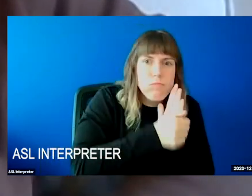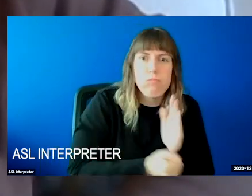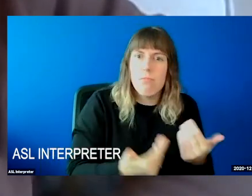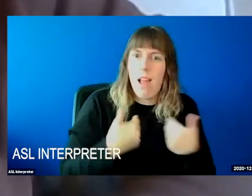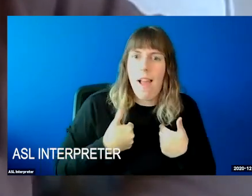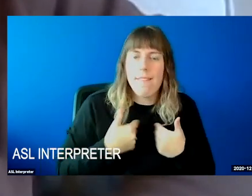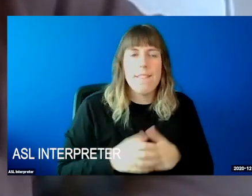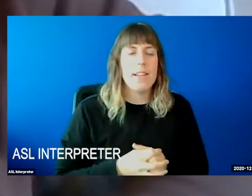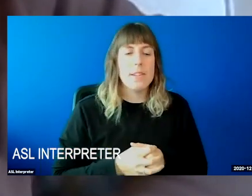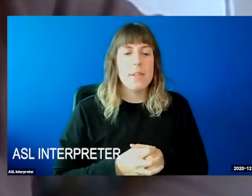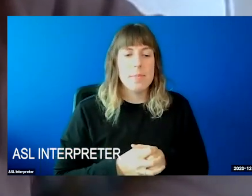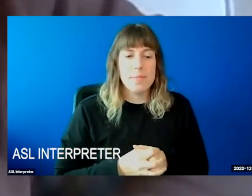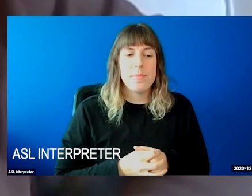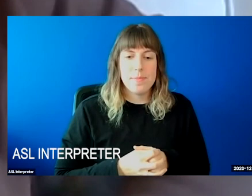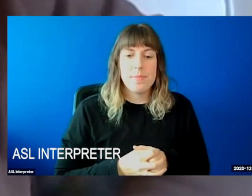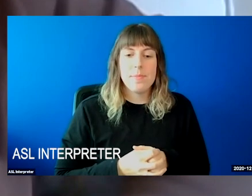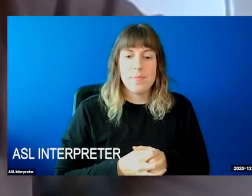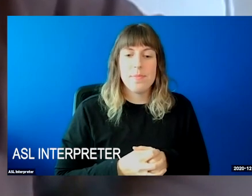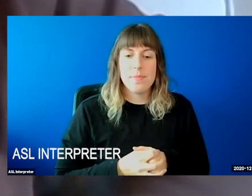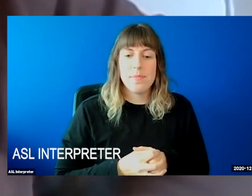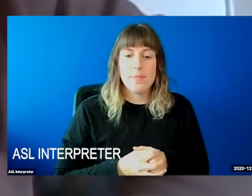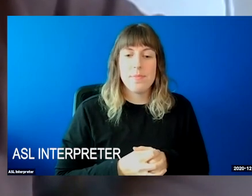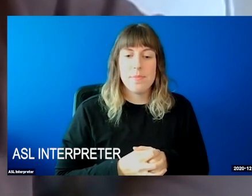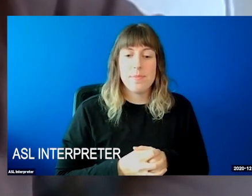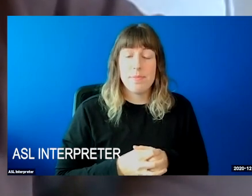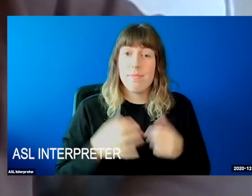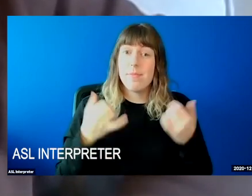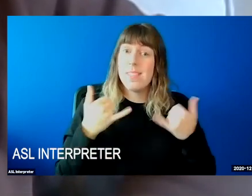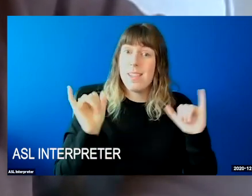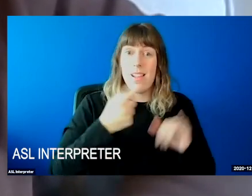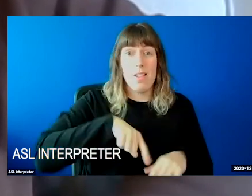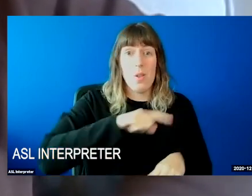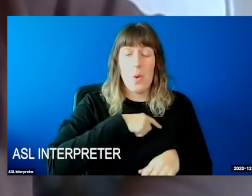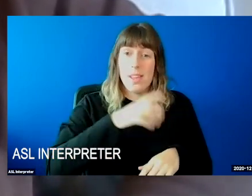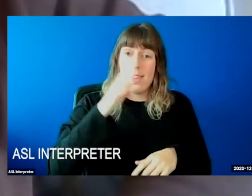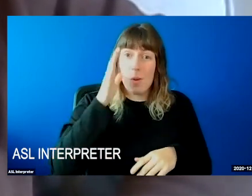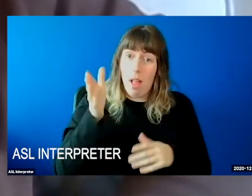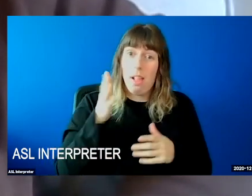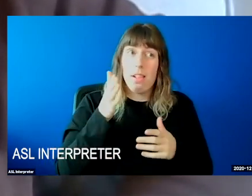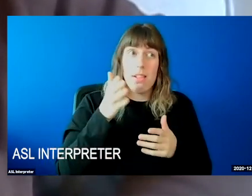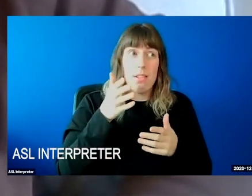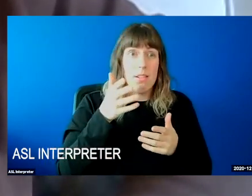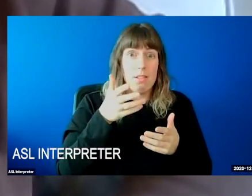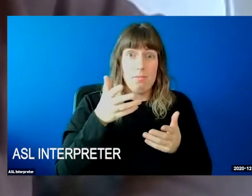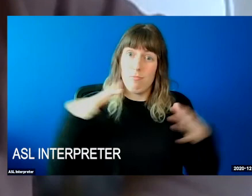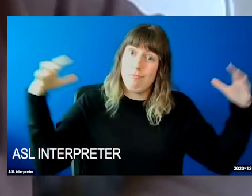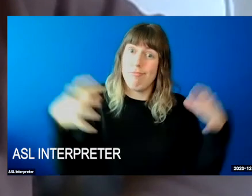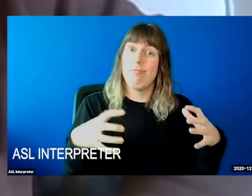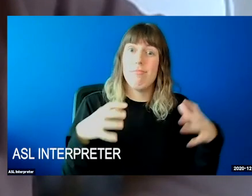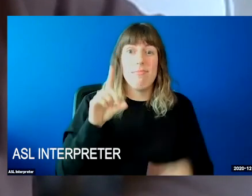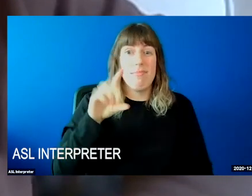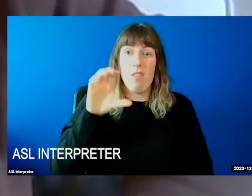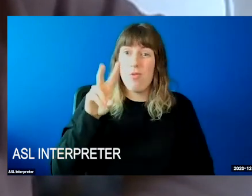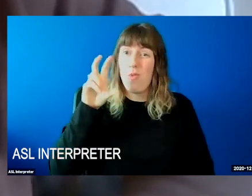have experience, expertise, and skills. And we still continue to